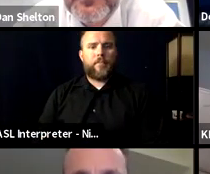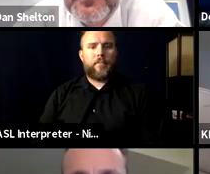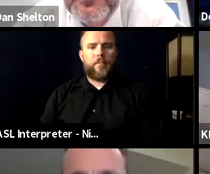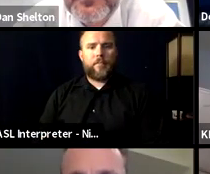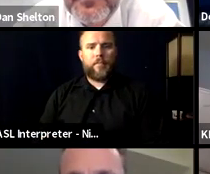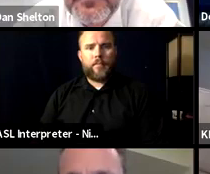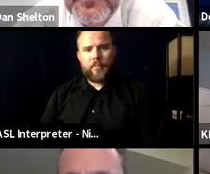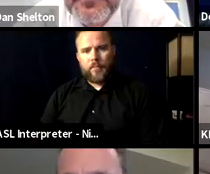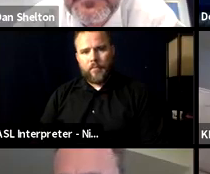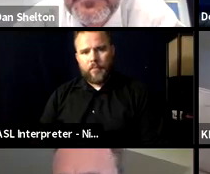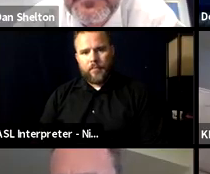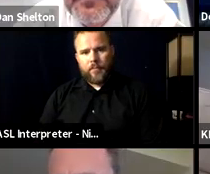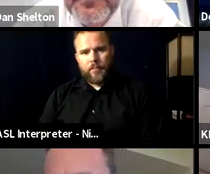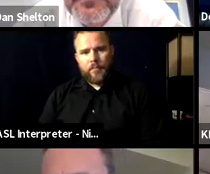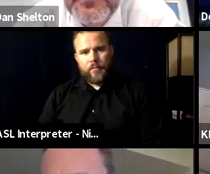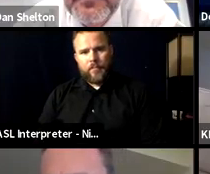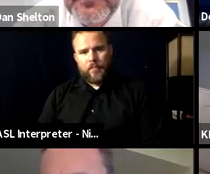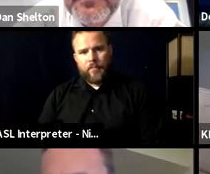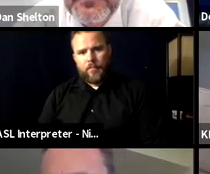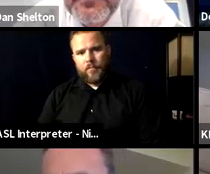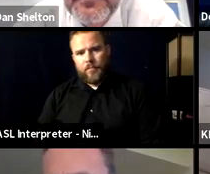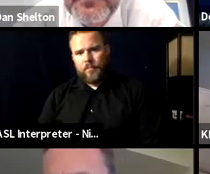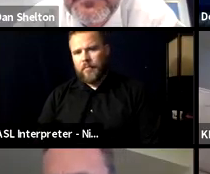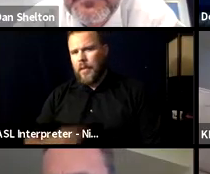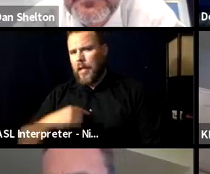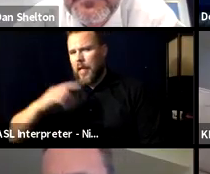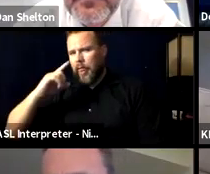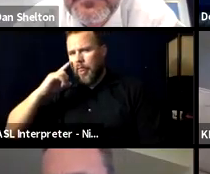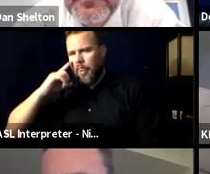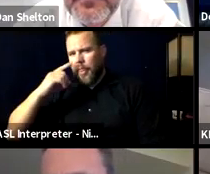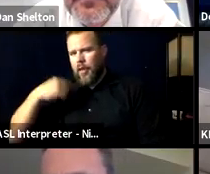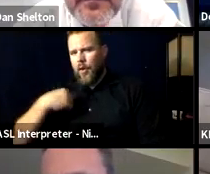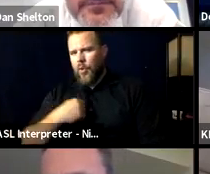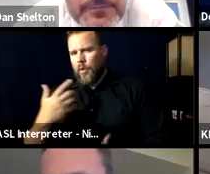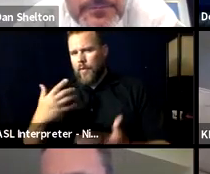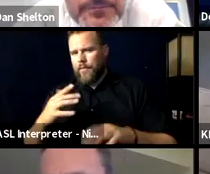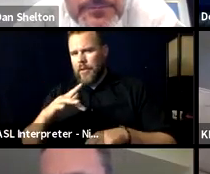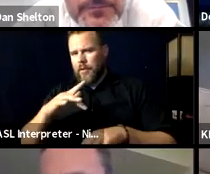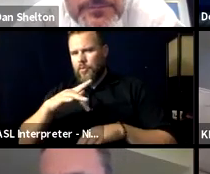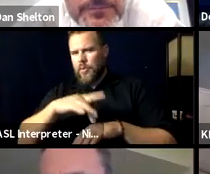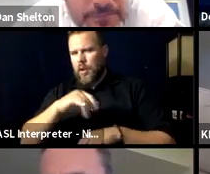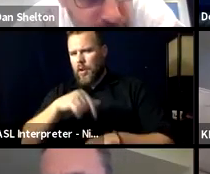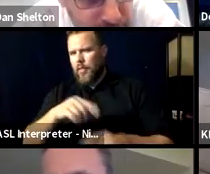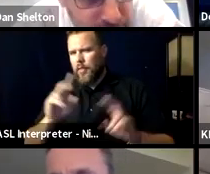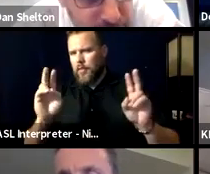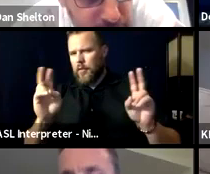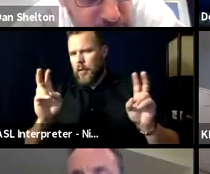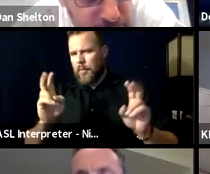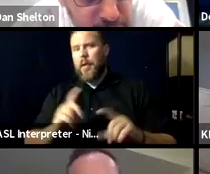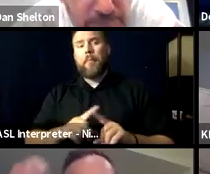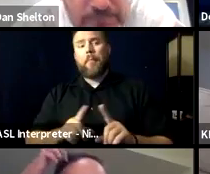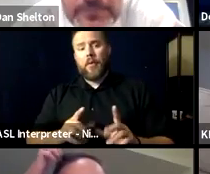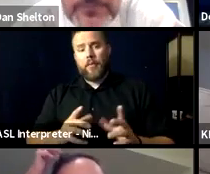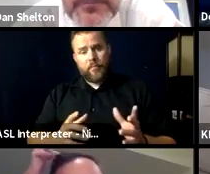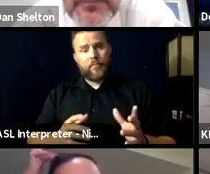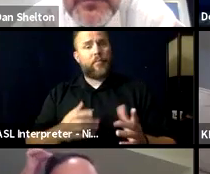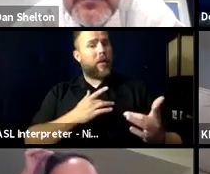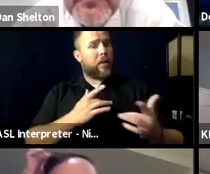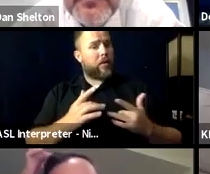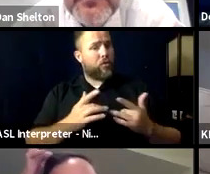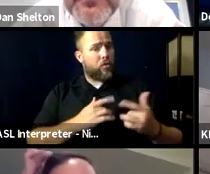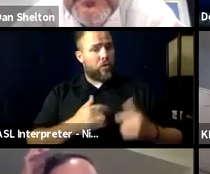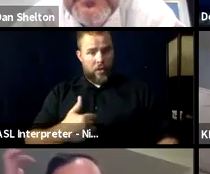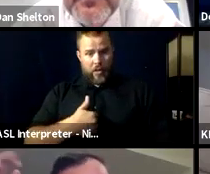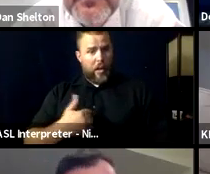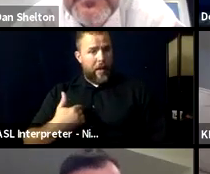Dr. Shelton, I believe you touched on this. It's hard for me to keep track of where I hear different things, but a concern that I have,